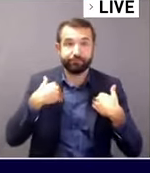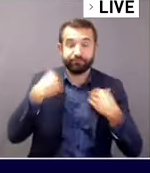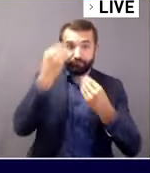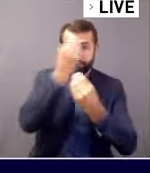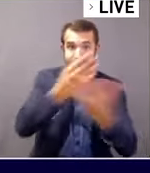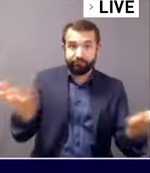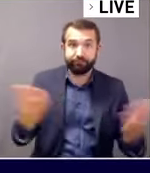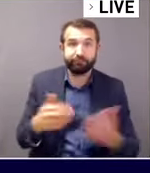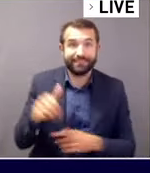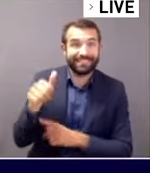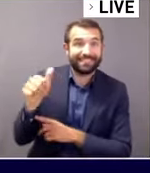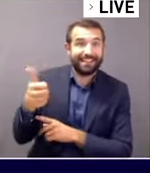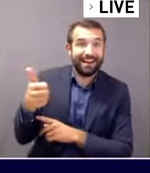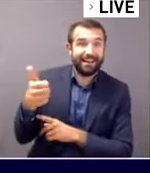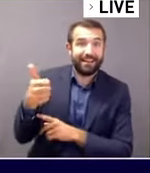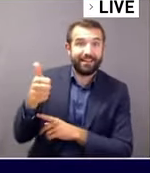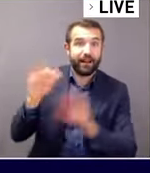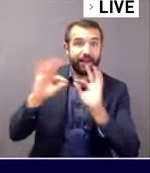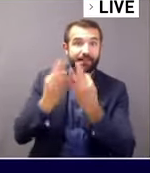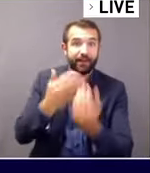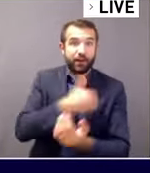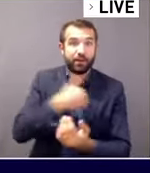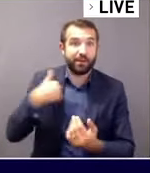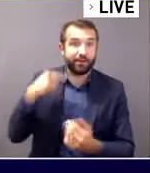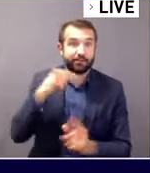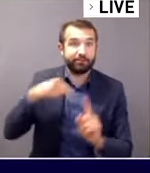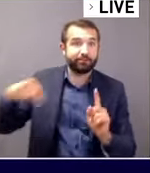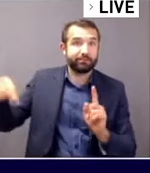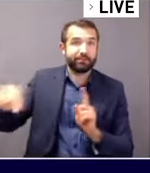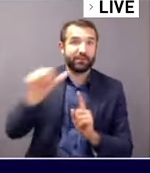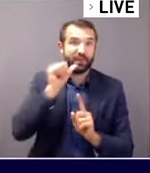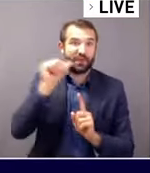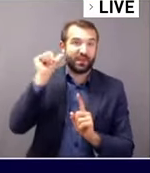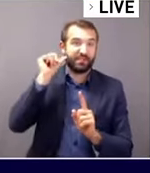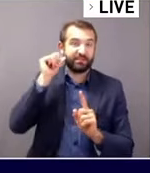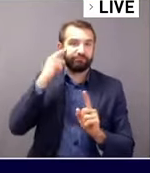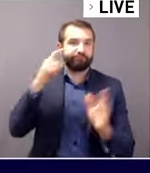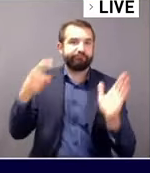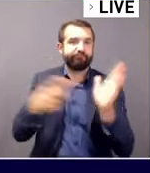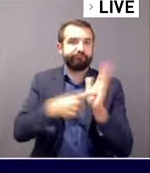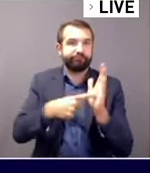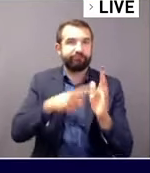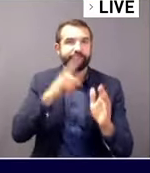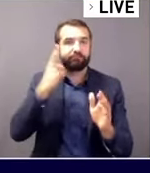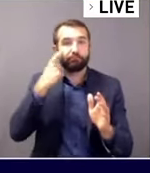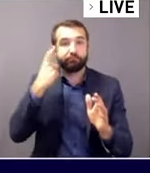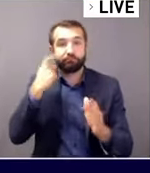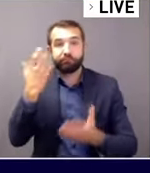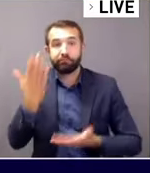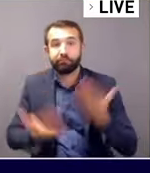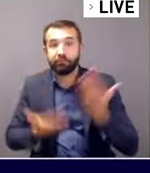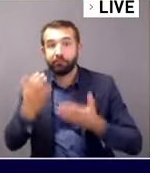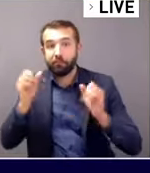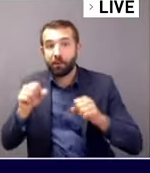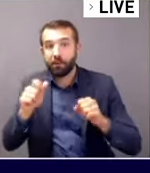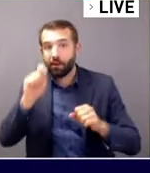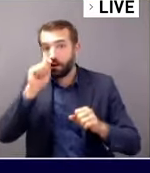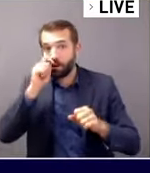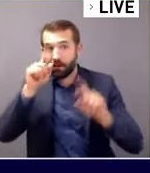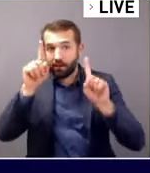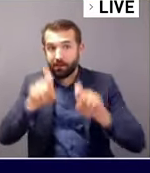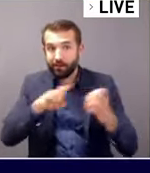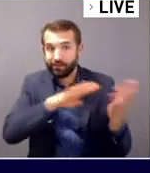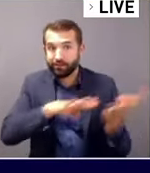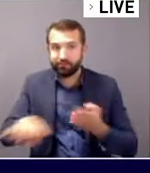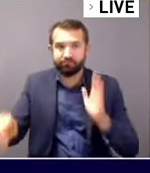been 10 family members that we identified yesterday as probable cases who have now tested negative.